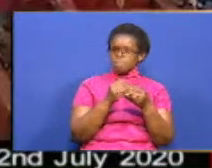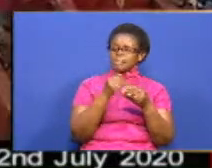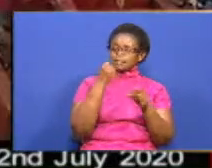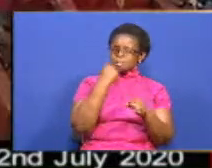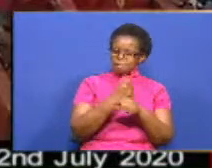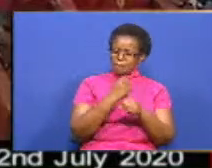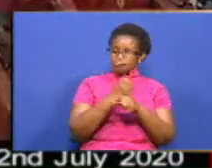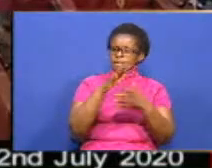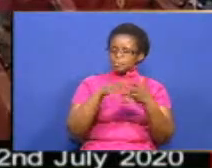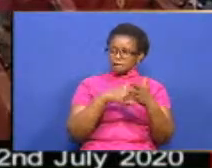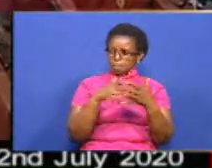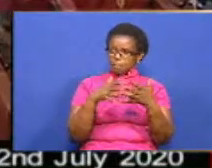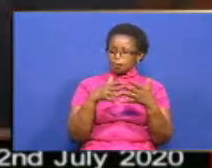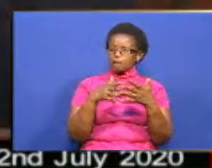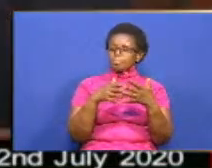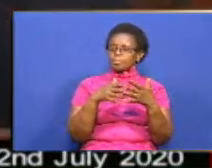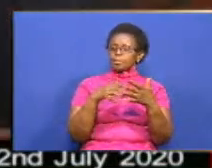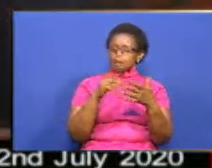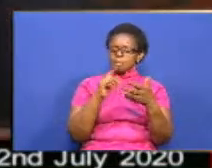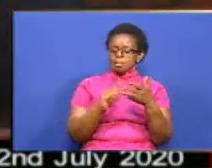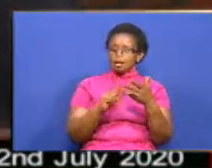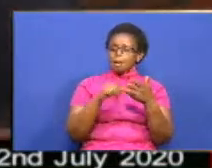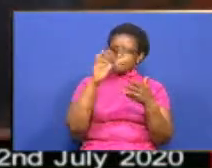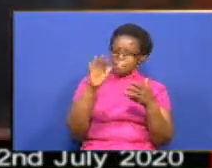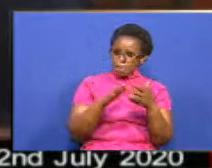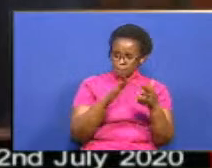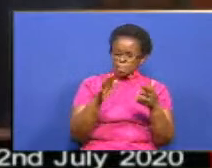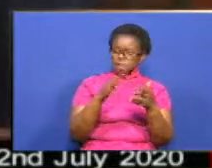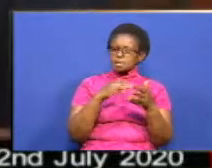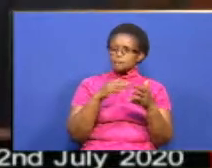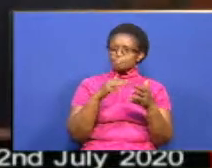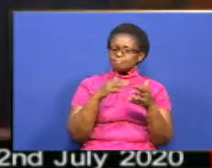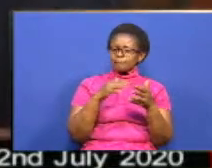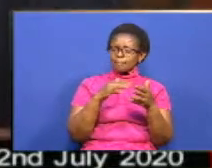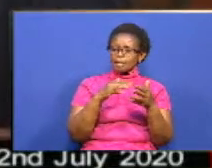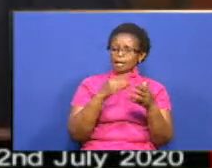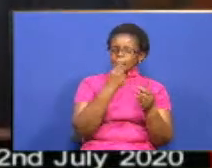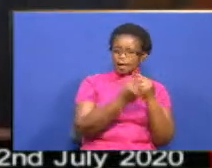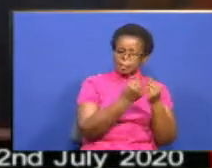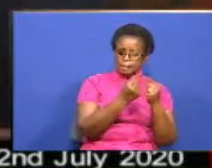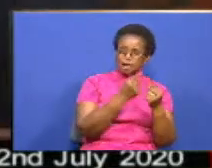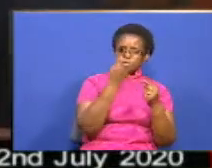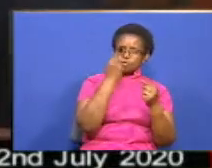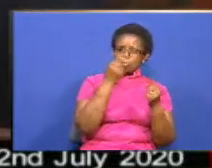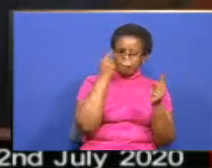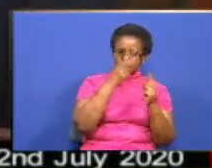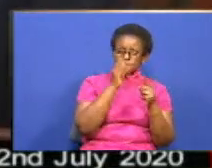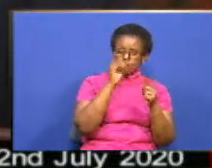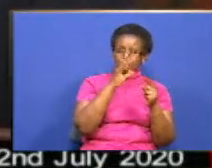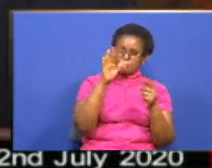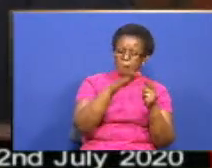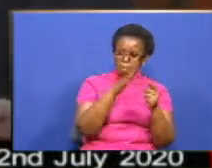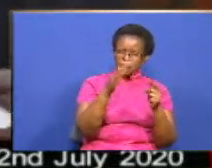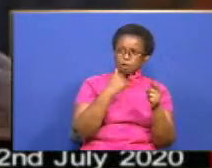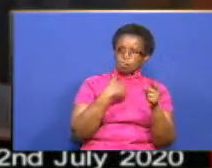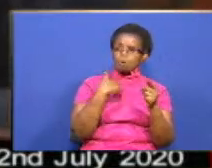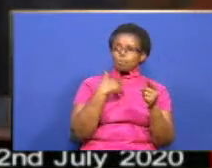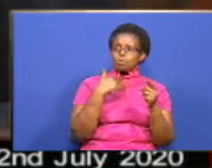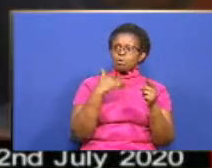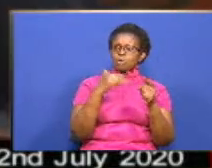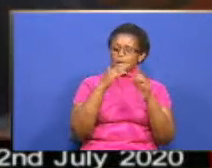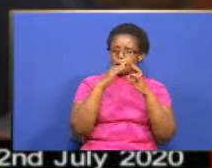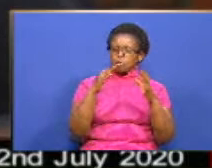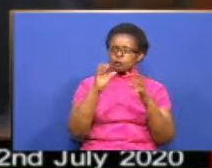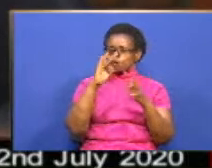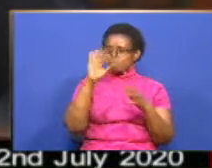Fund. And E, Parliamentary Catering for purposes of Parliament or a House of